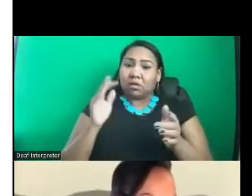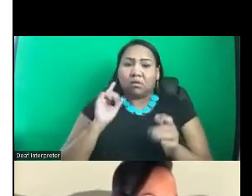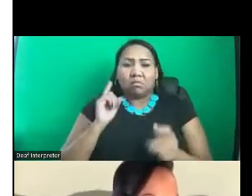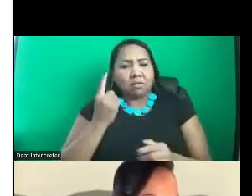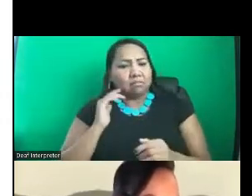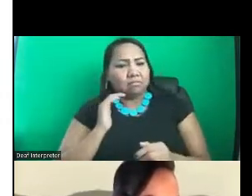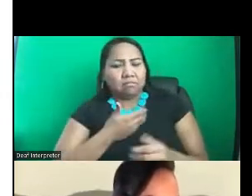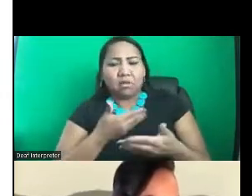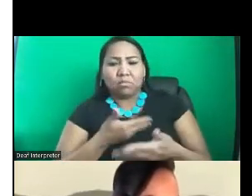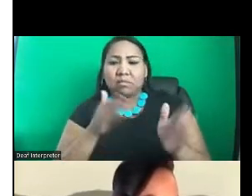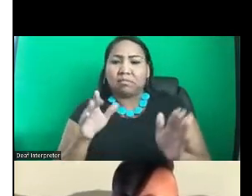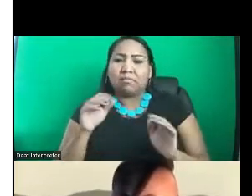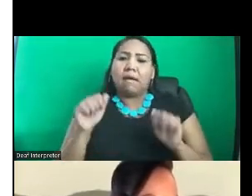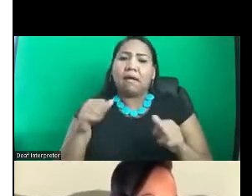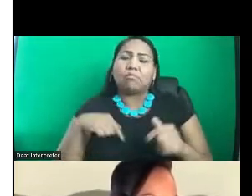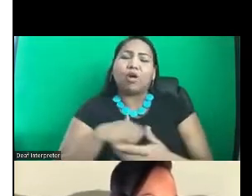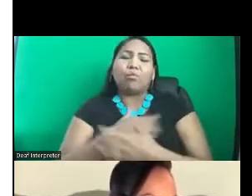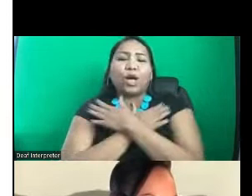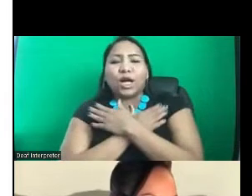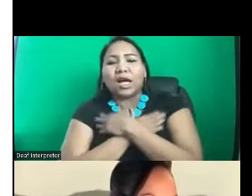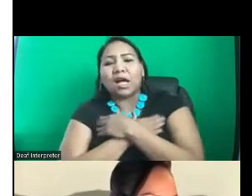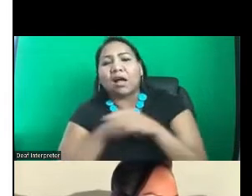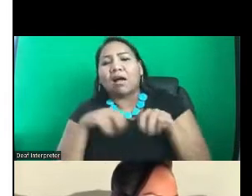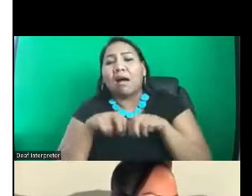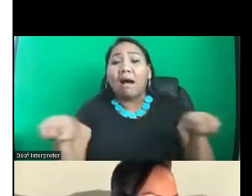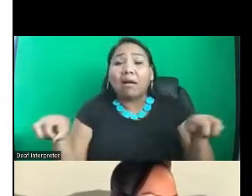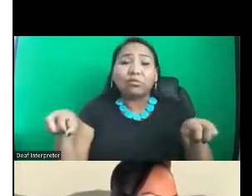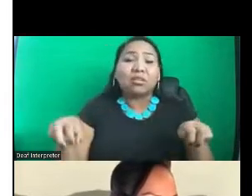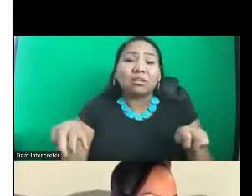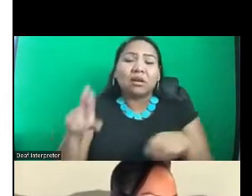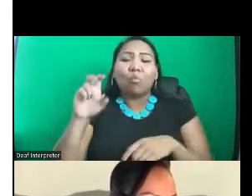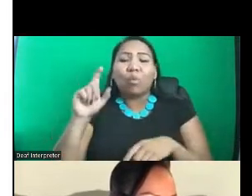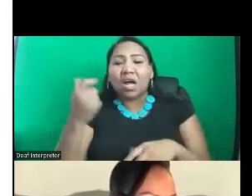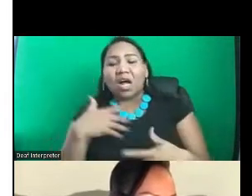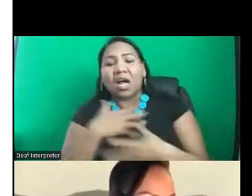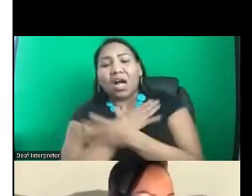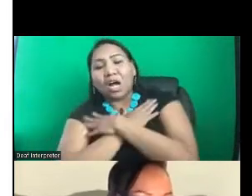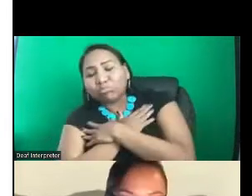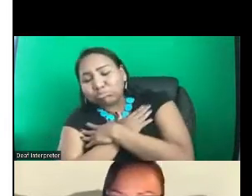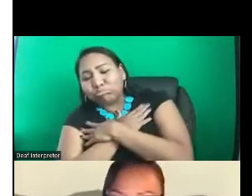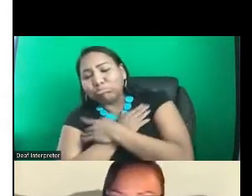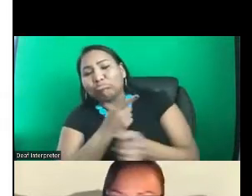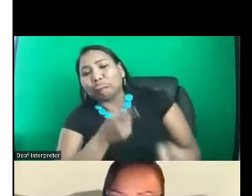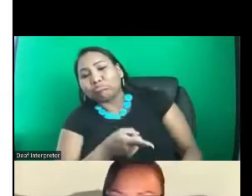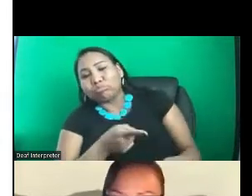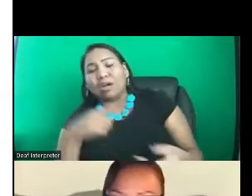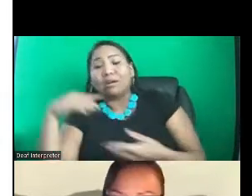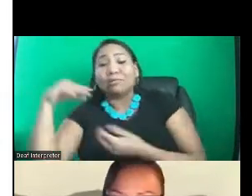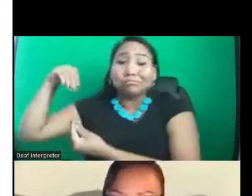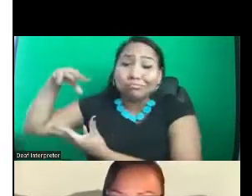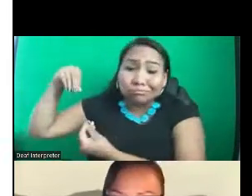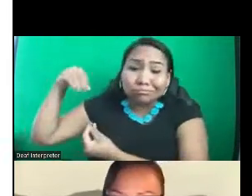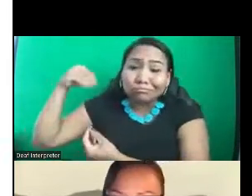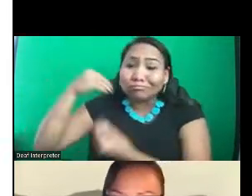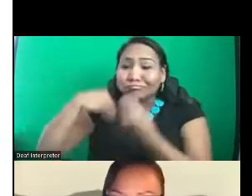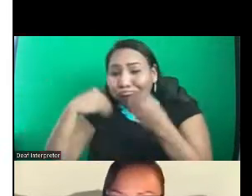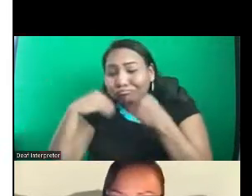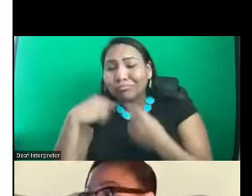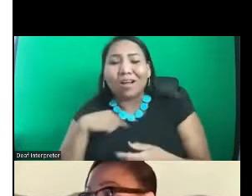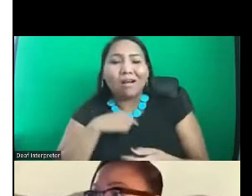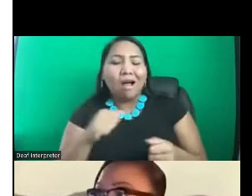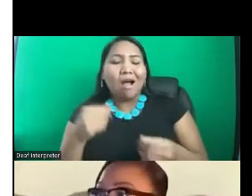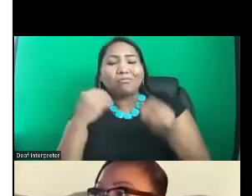and rest and relax. There's a little refrigerator and a microwave in the corner there. And we always have